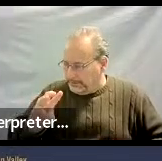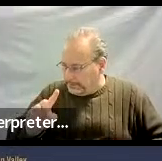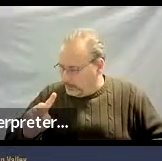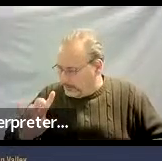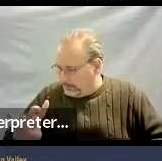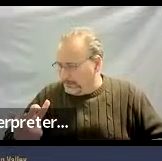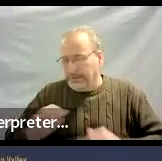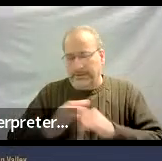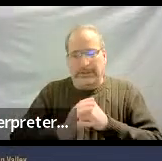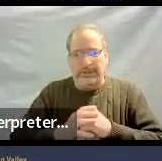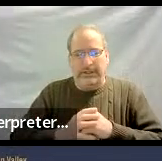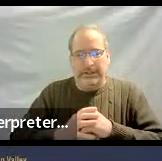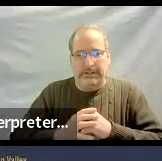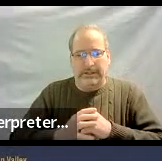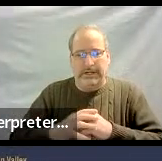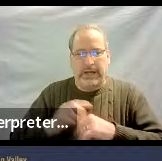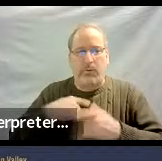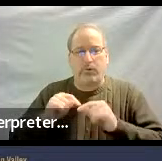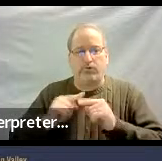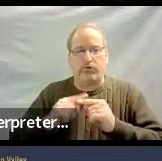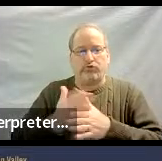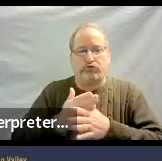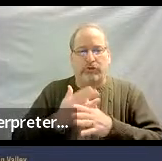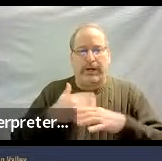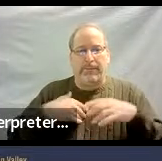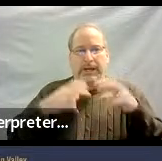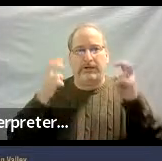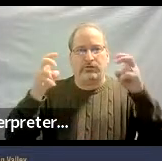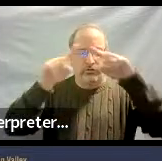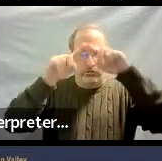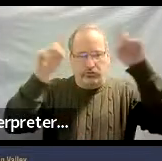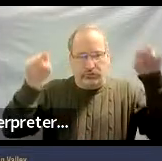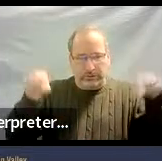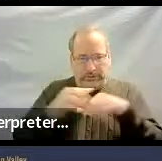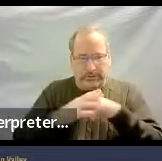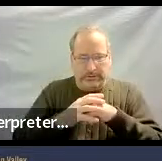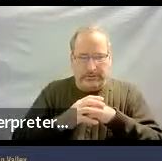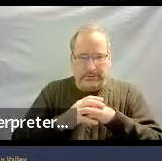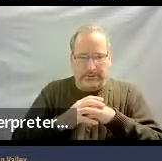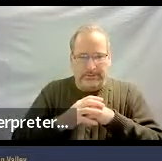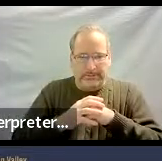So I'm going to try and share my screen here. Give me just 1 second and we'll get going.